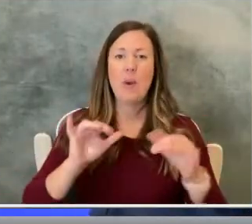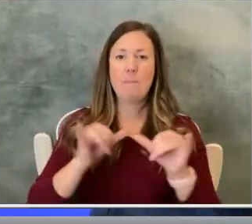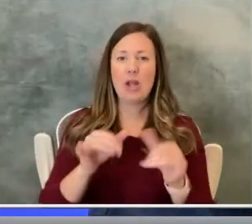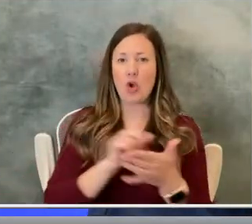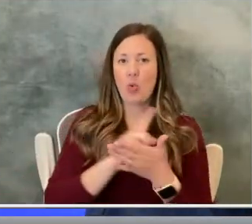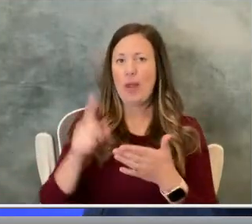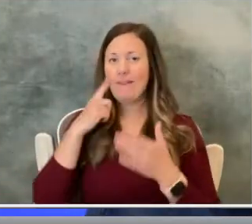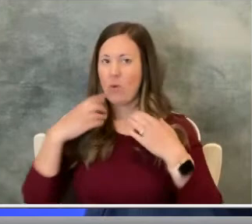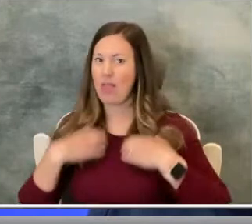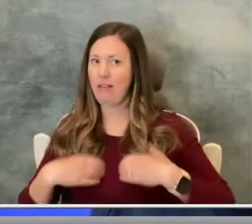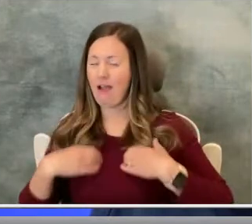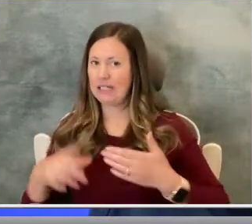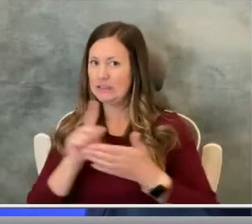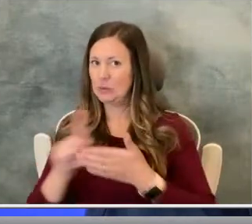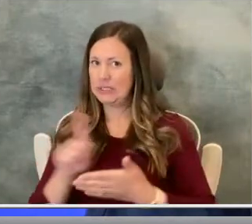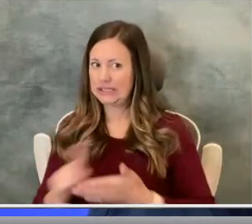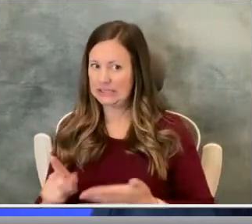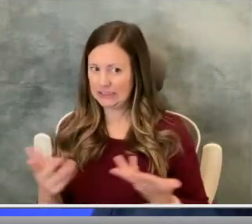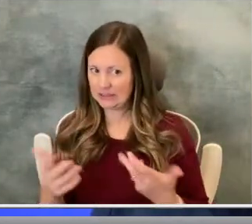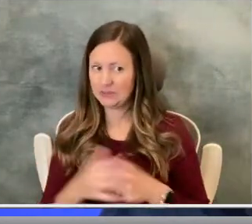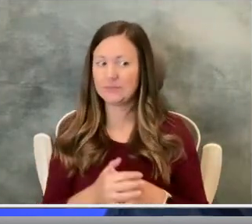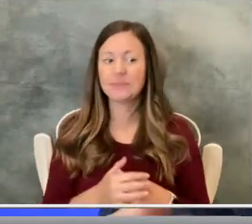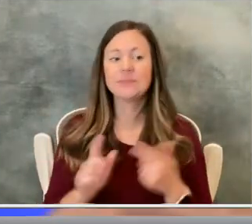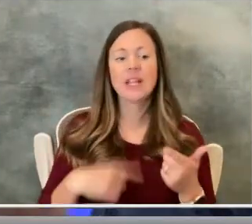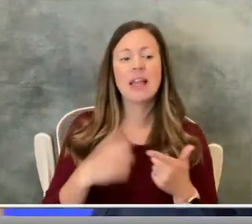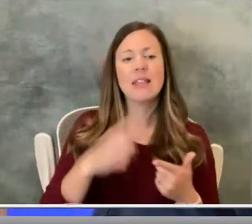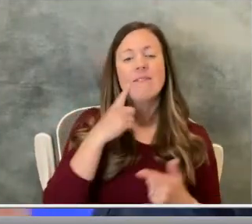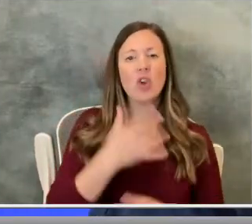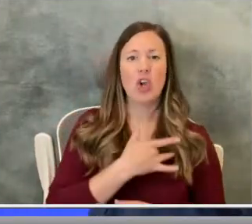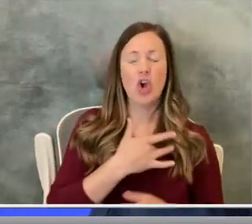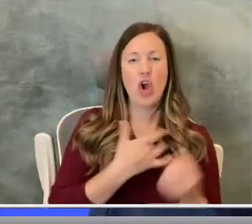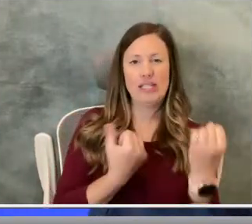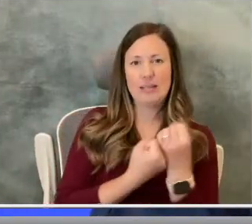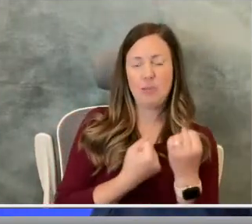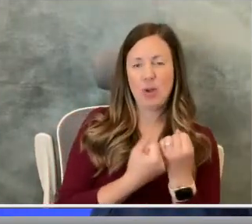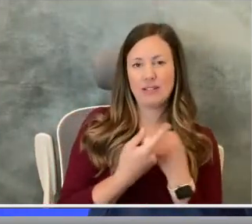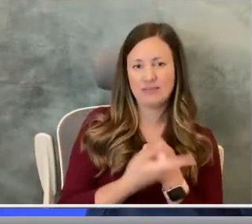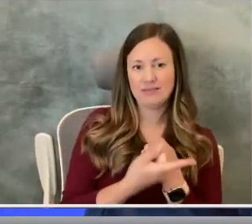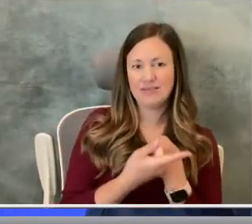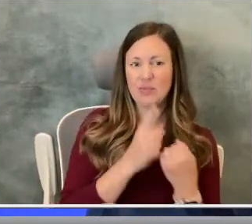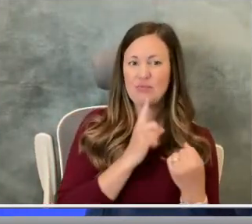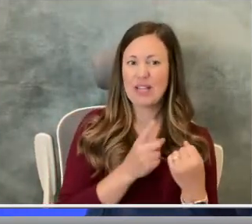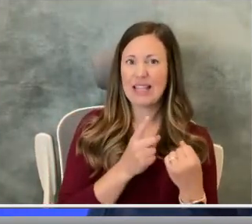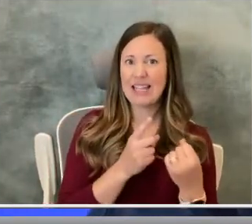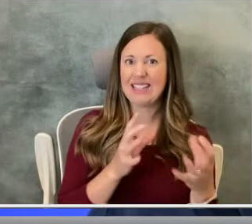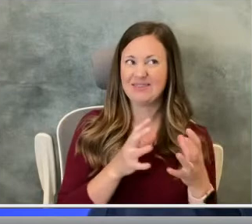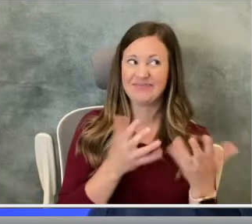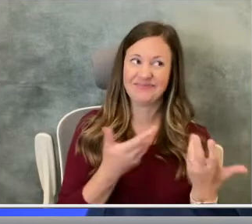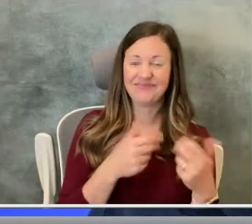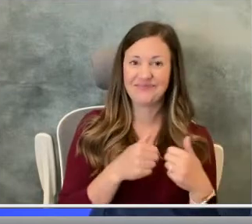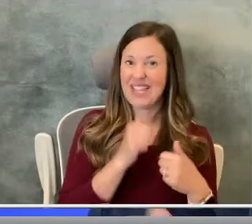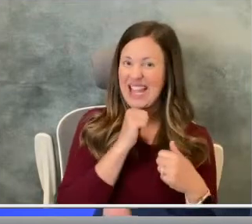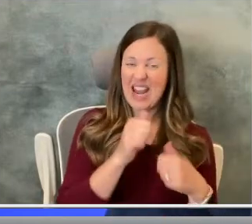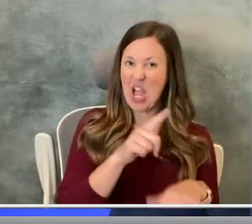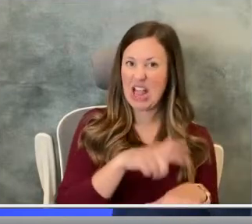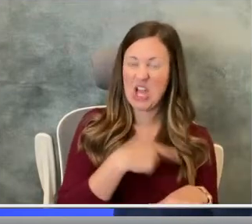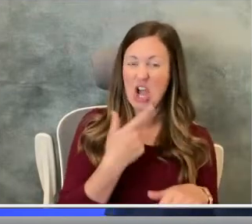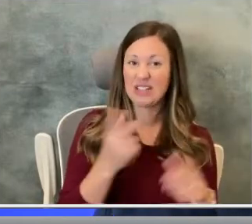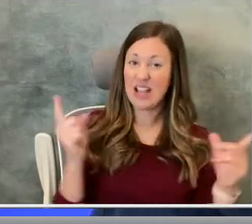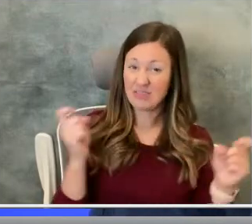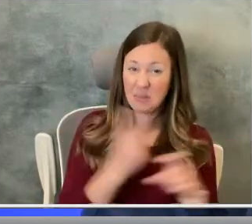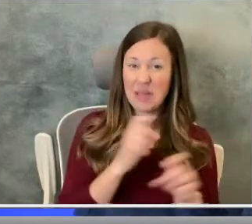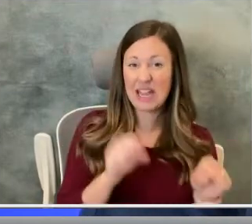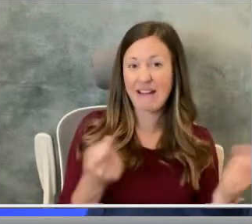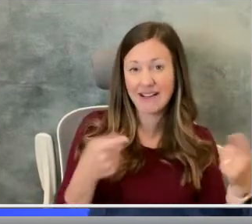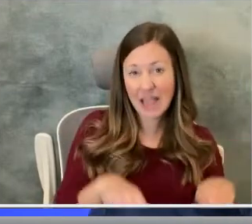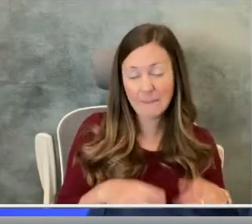cardiac support, it's much less, and we know complications accrue much quicker. Patients are usually limited in what they're in